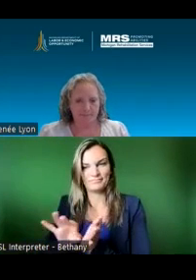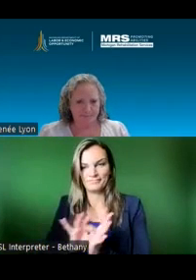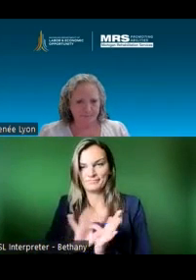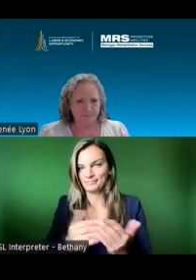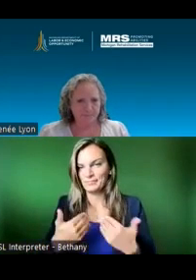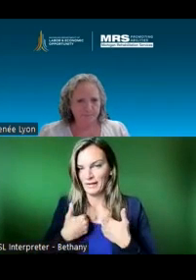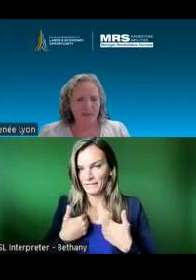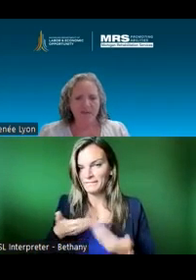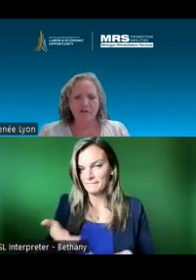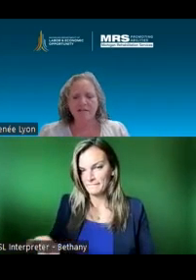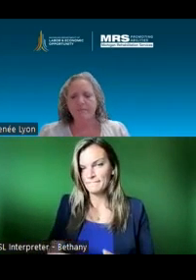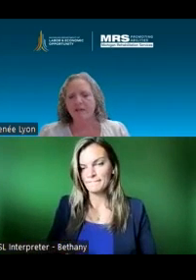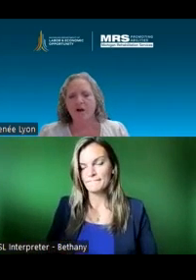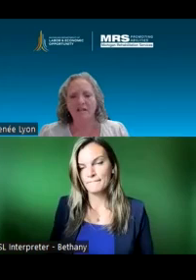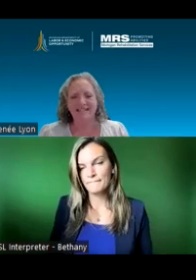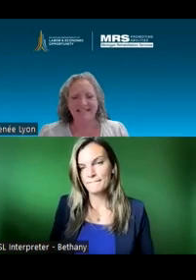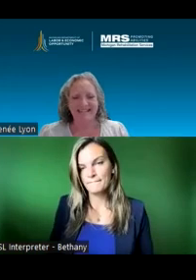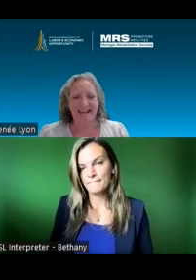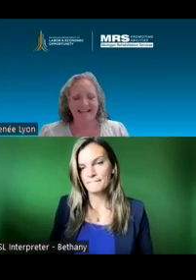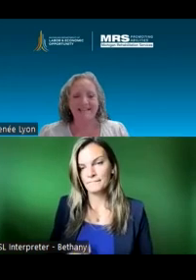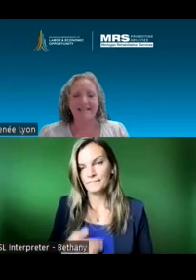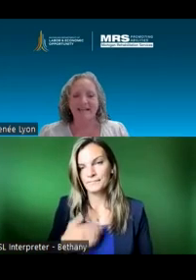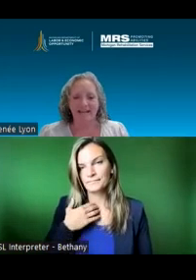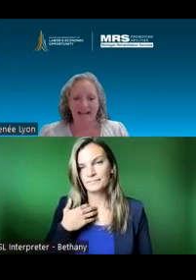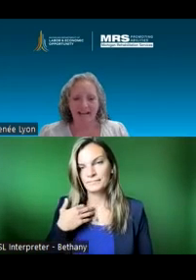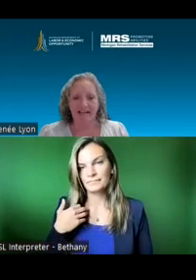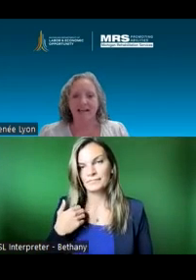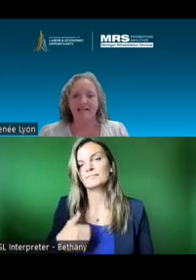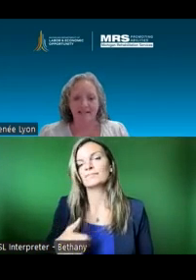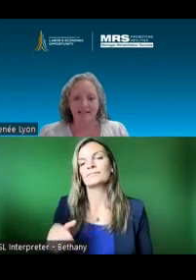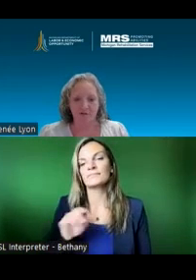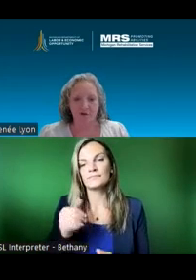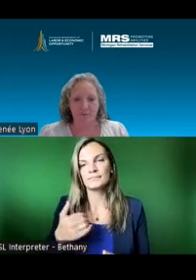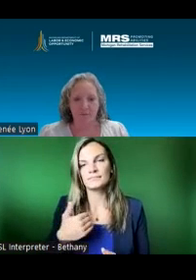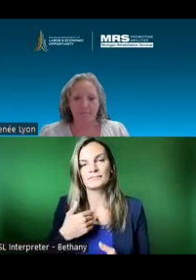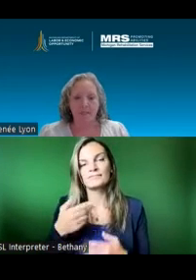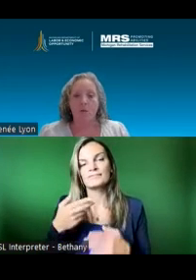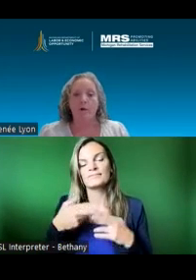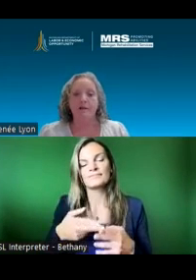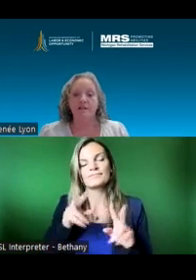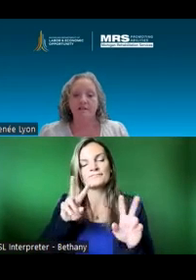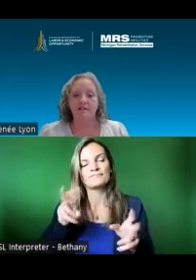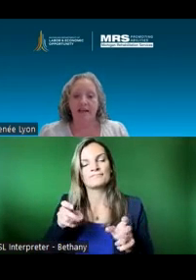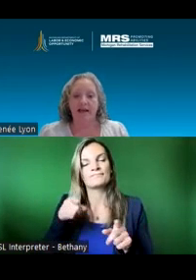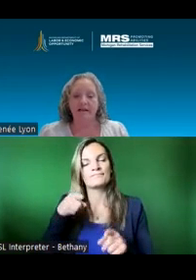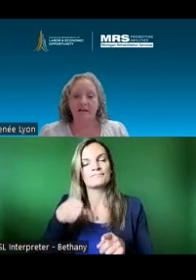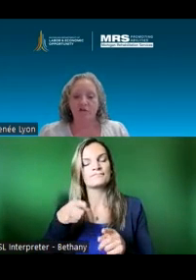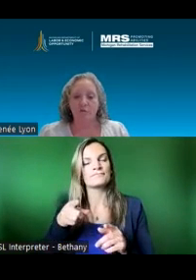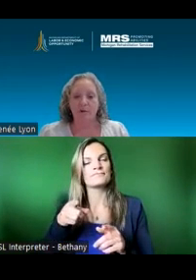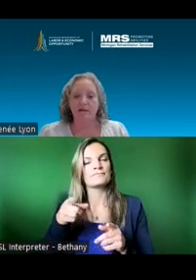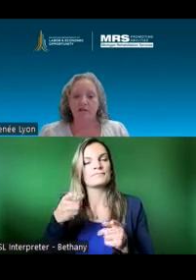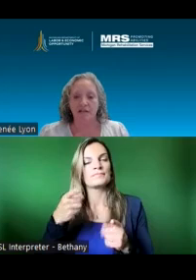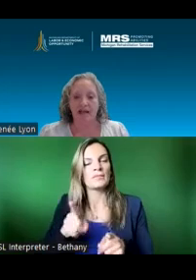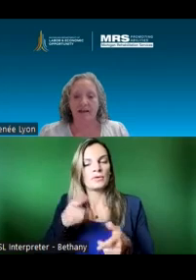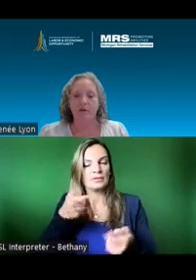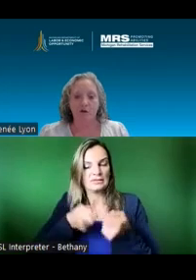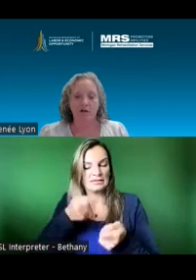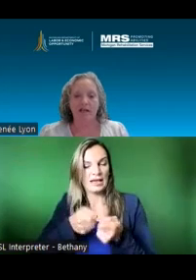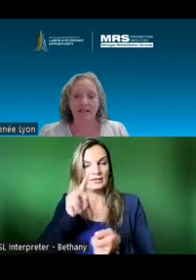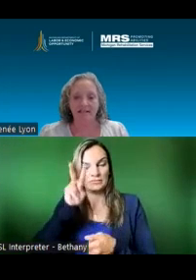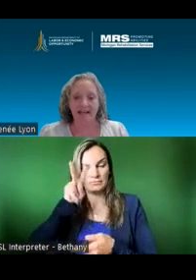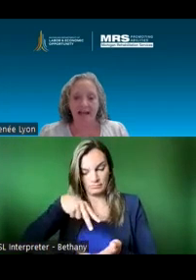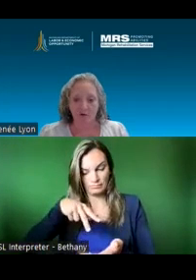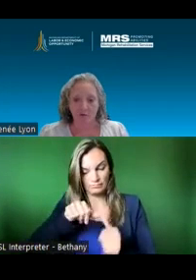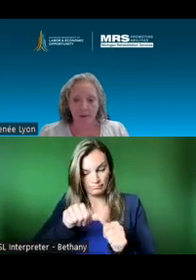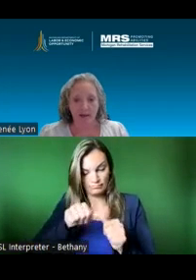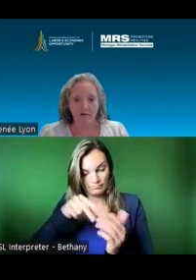everywhere. There is something called text neck syndrome, which is that too much time